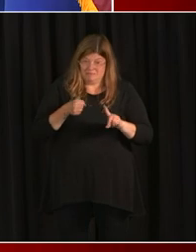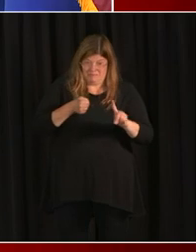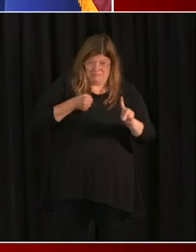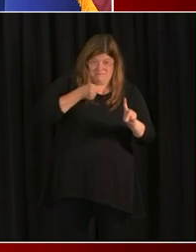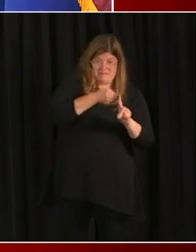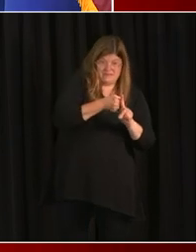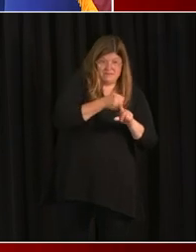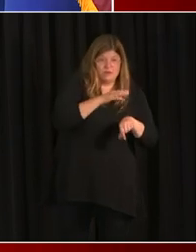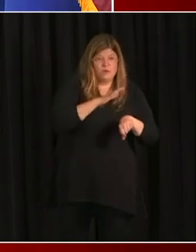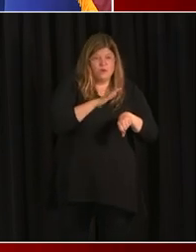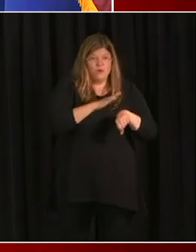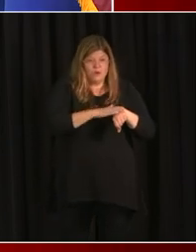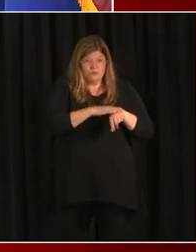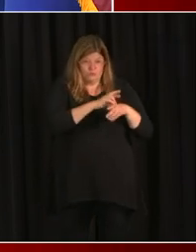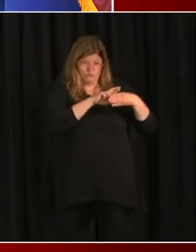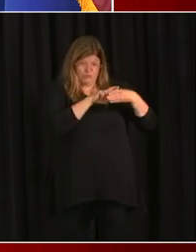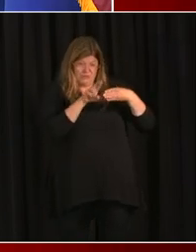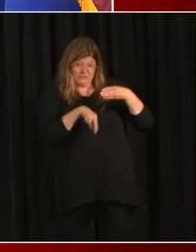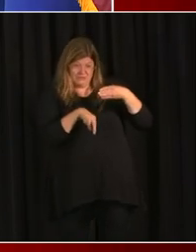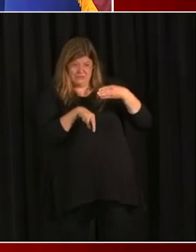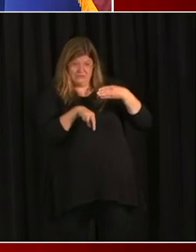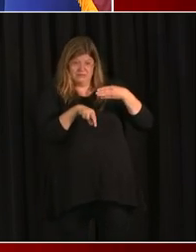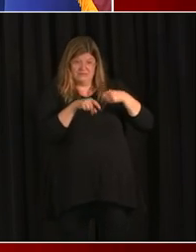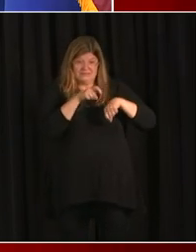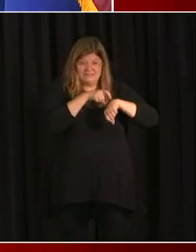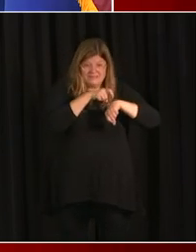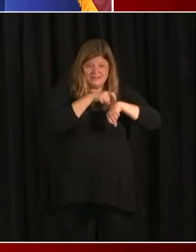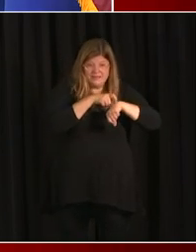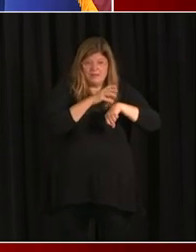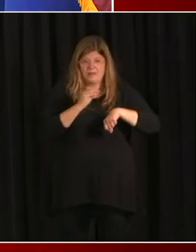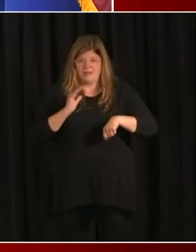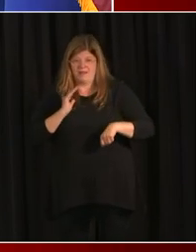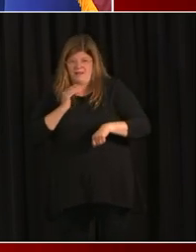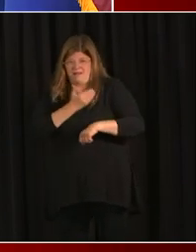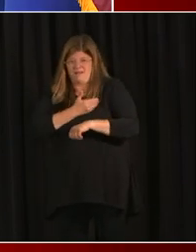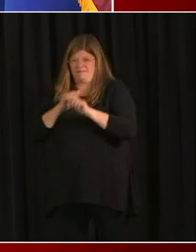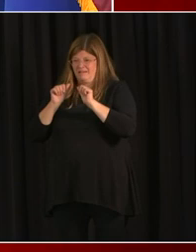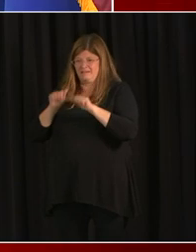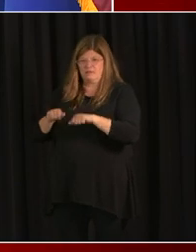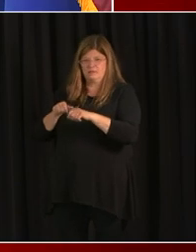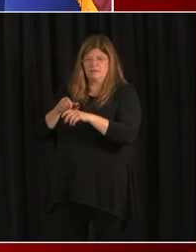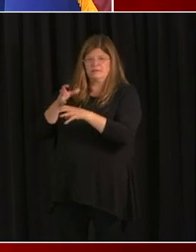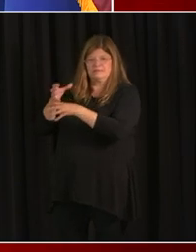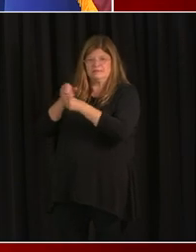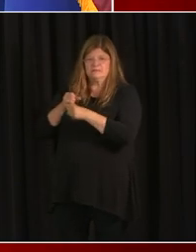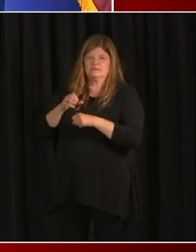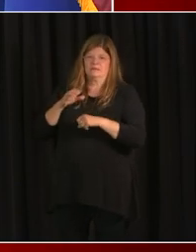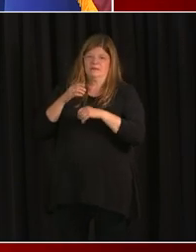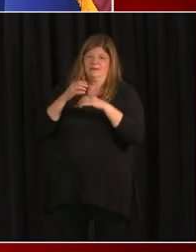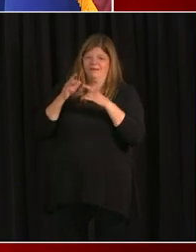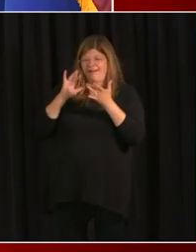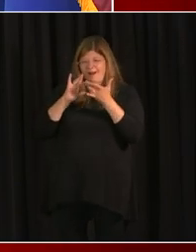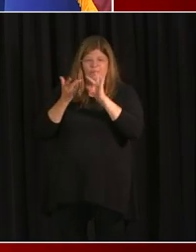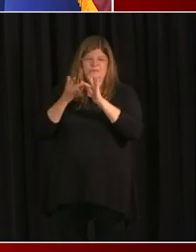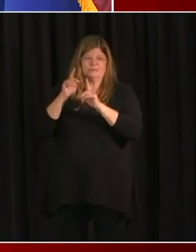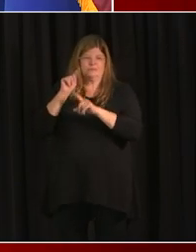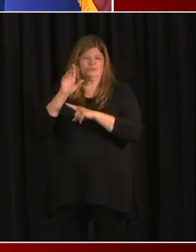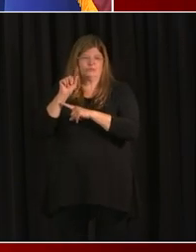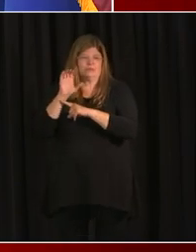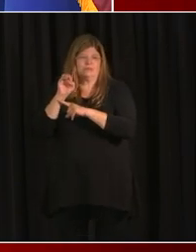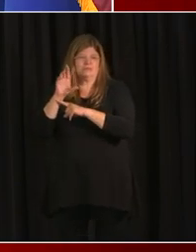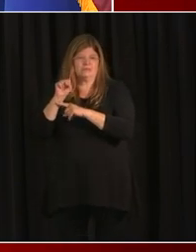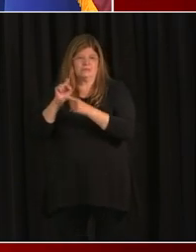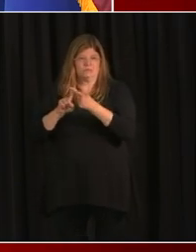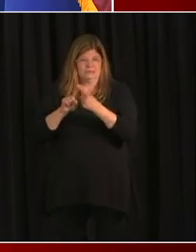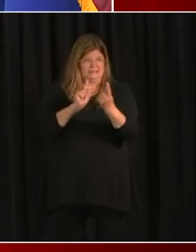turnaround times being longer, impacts our ability to get a contact list, but you should be protecting the rest of the people you would come into